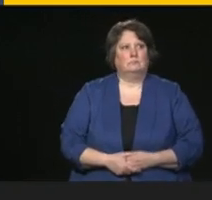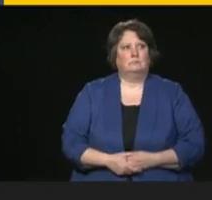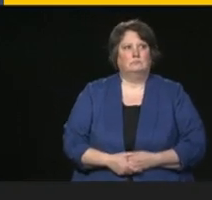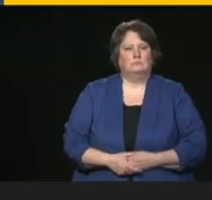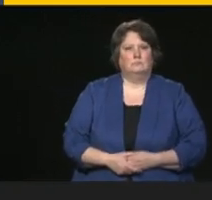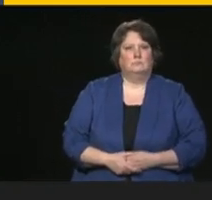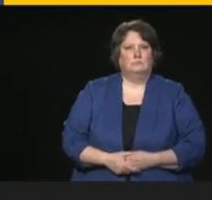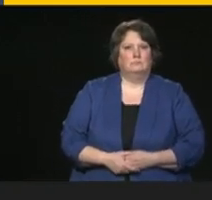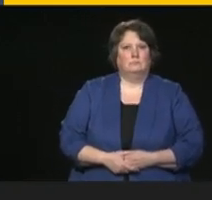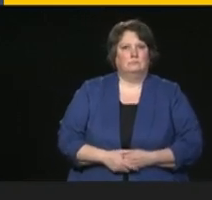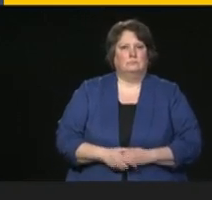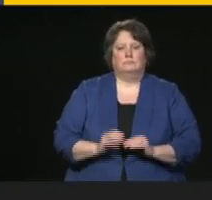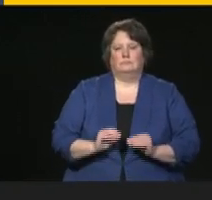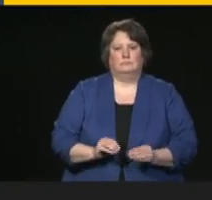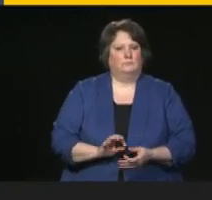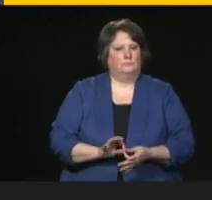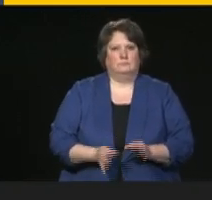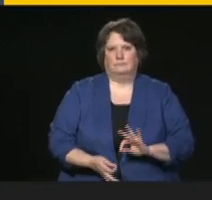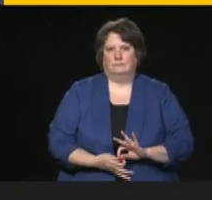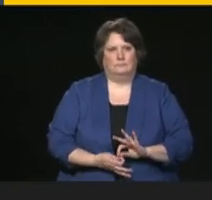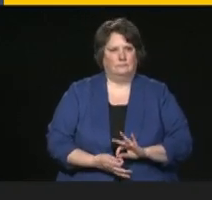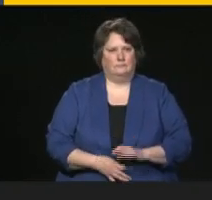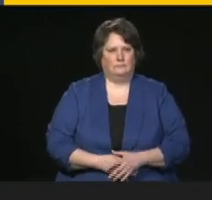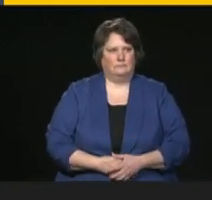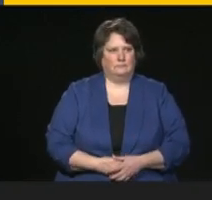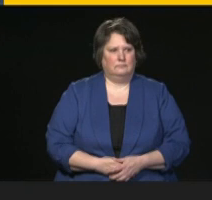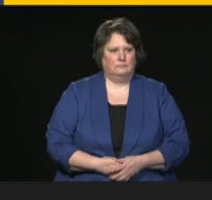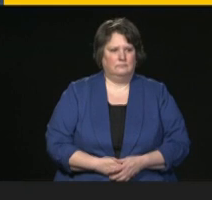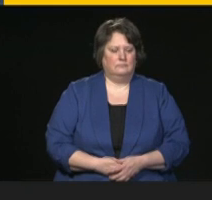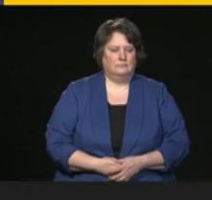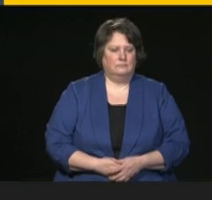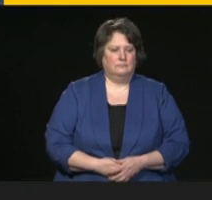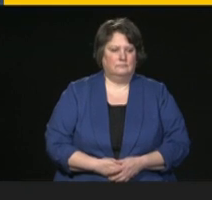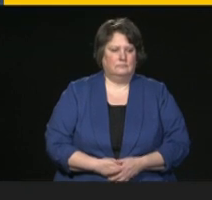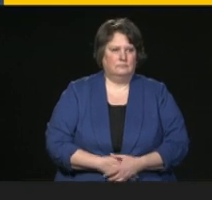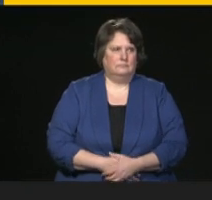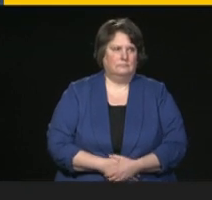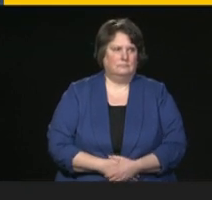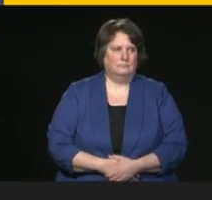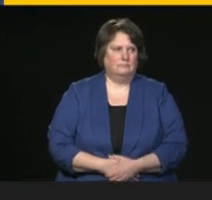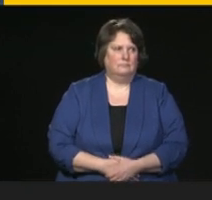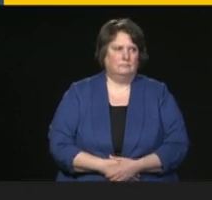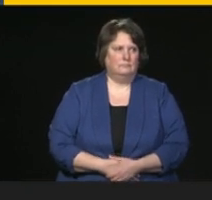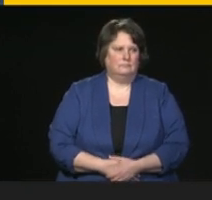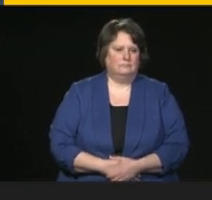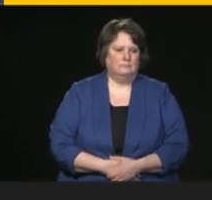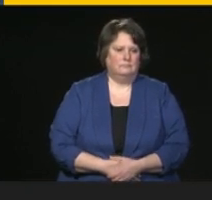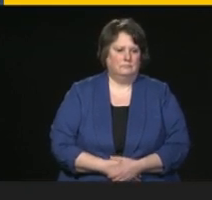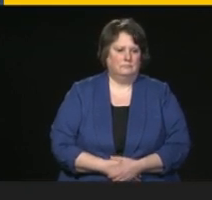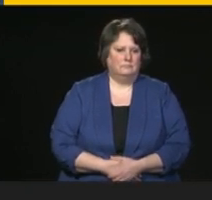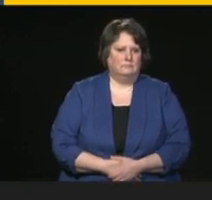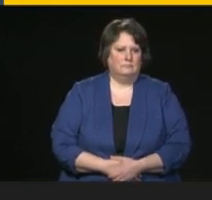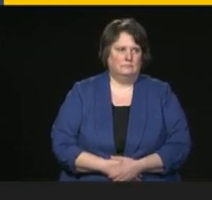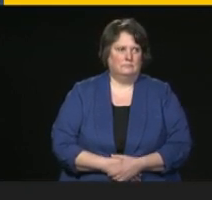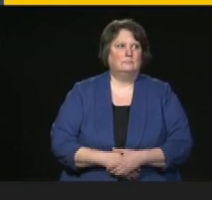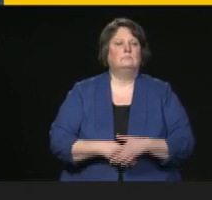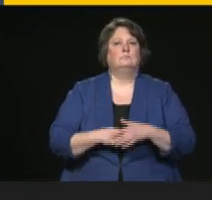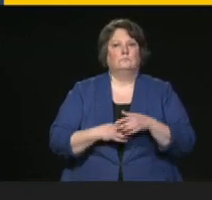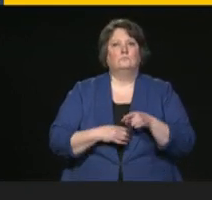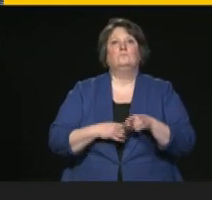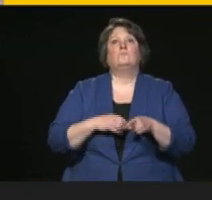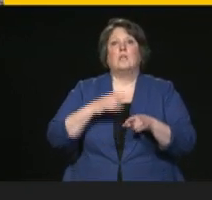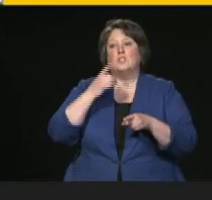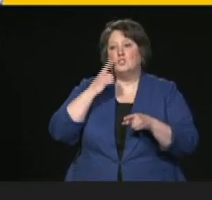COVID-19 epidemic. We've been working directly with firms in the airline industry and on a program for the energy sector.